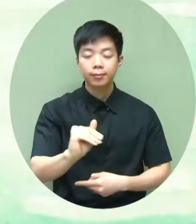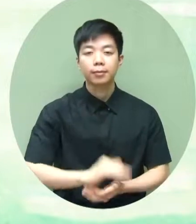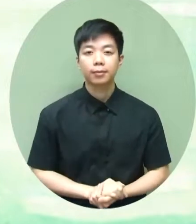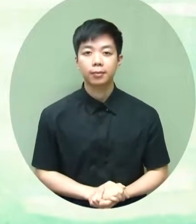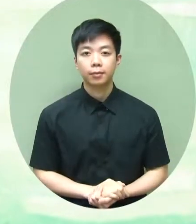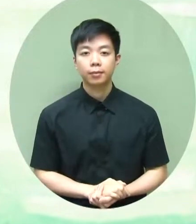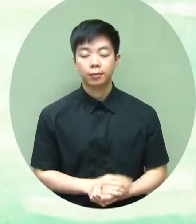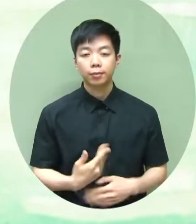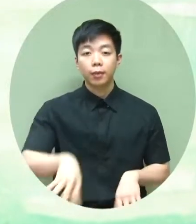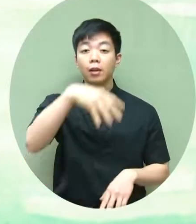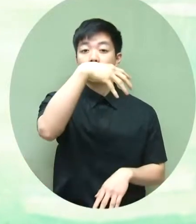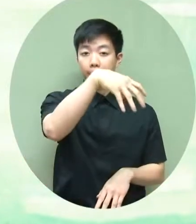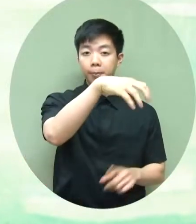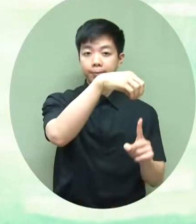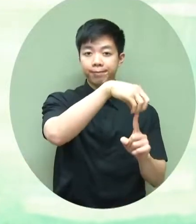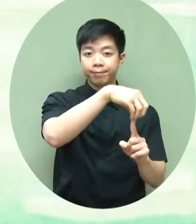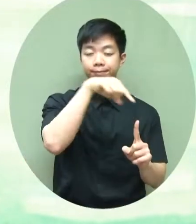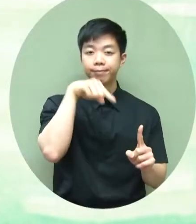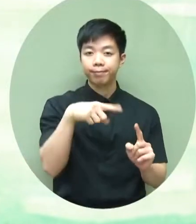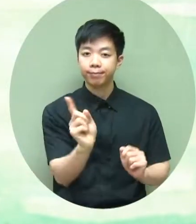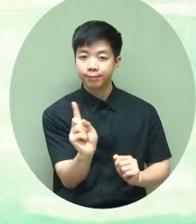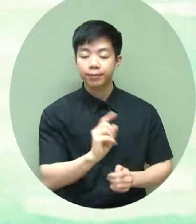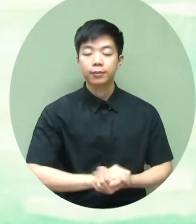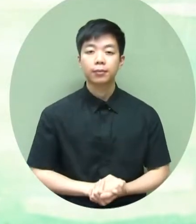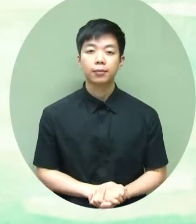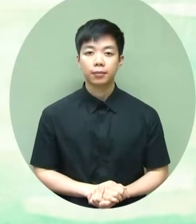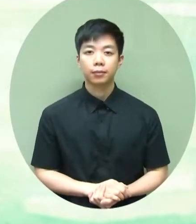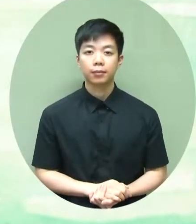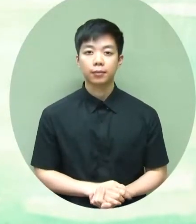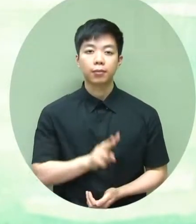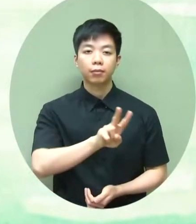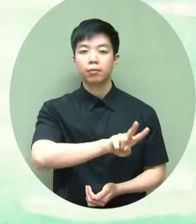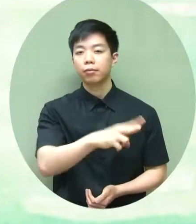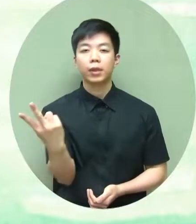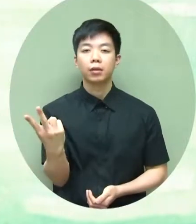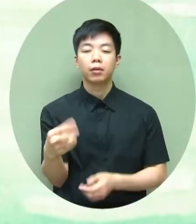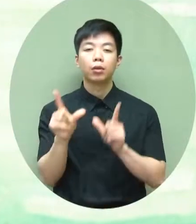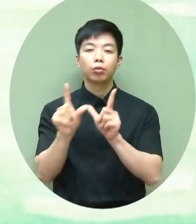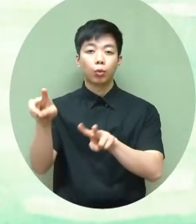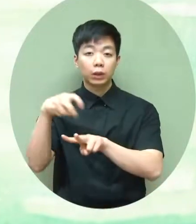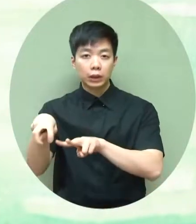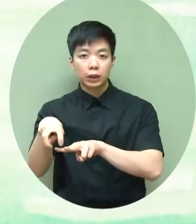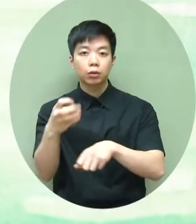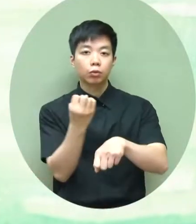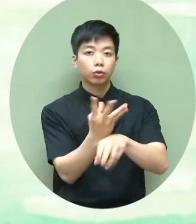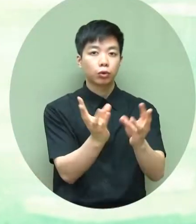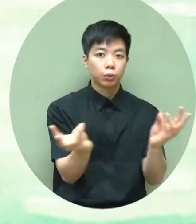South Island line, 5 lines in total. The Admiralty Station will